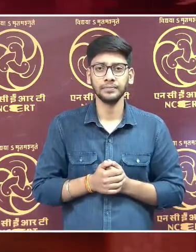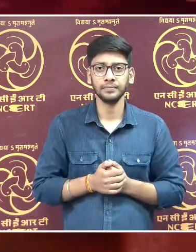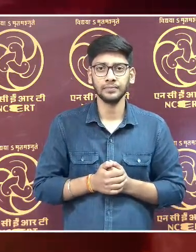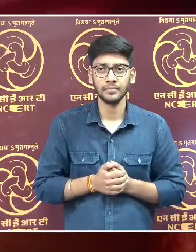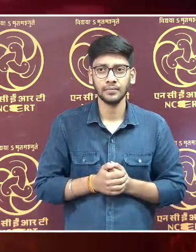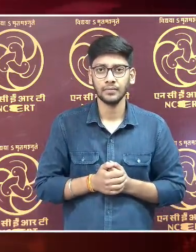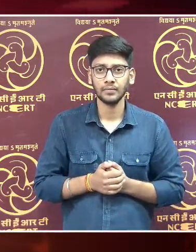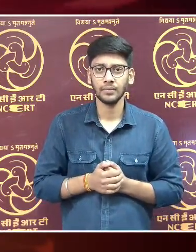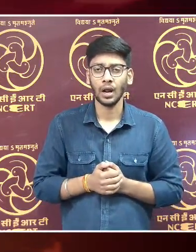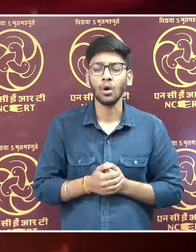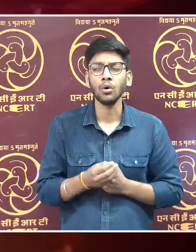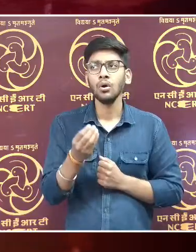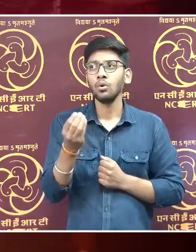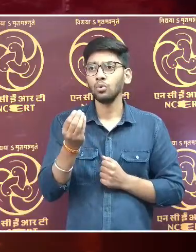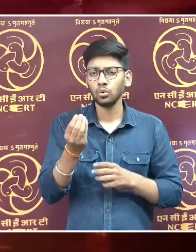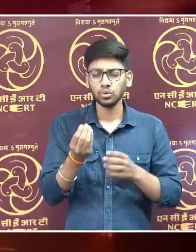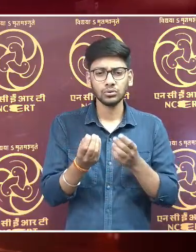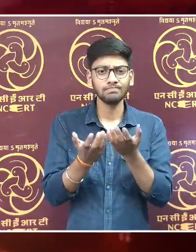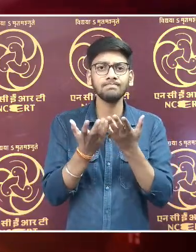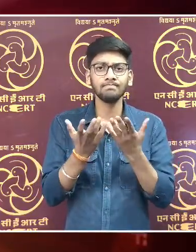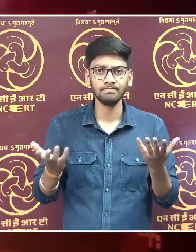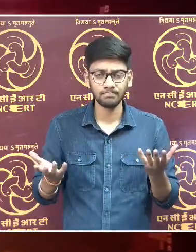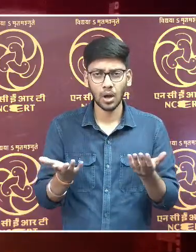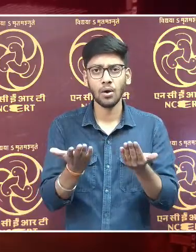for us to actually check whether the child